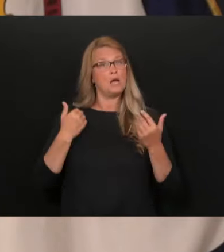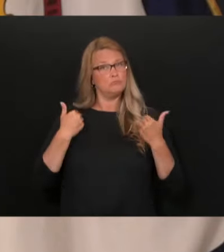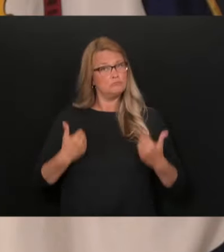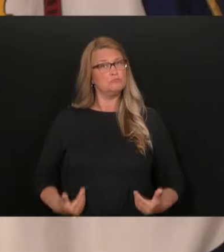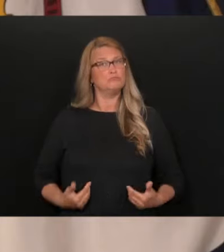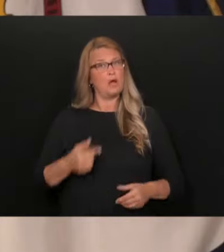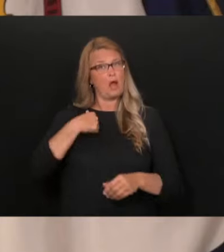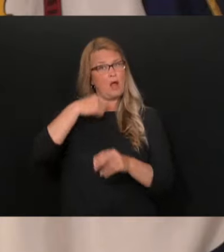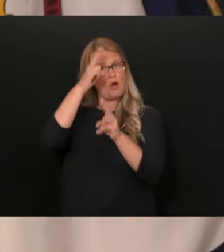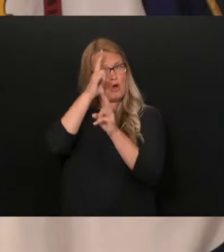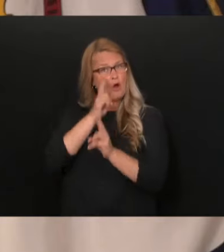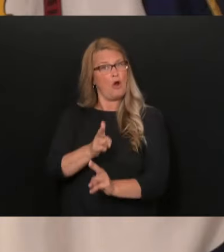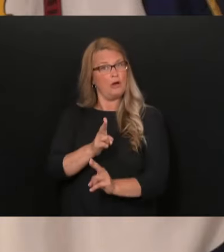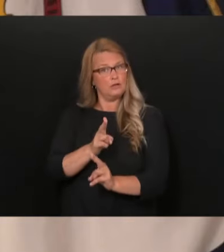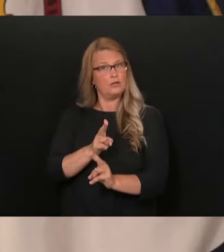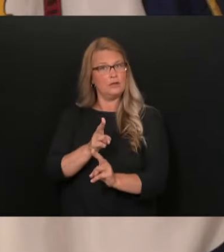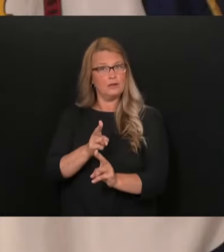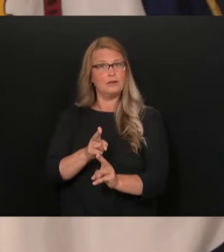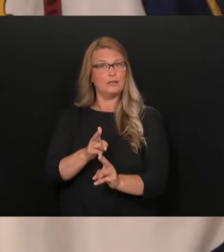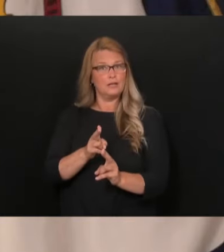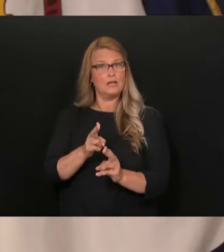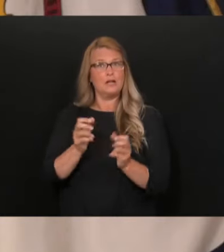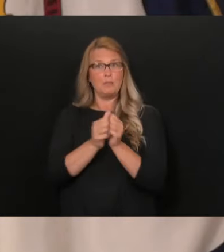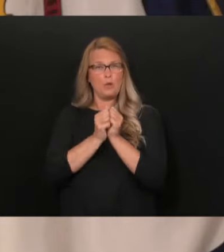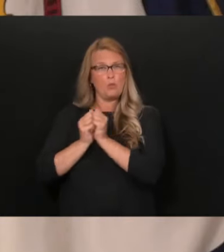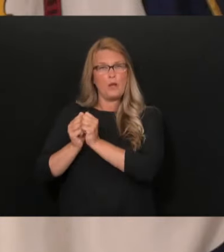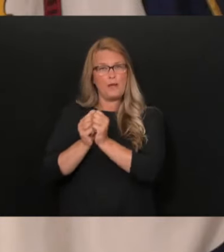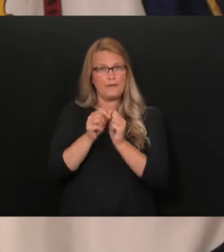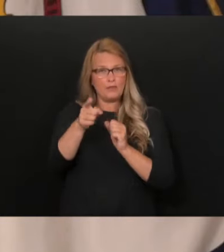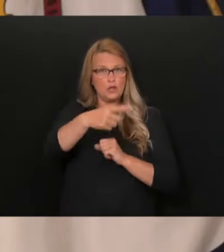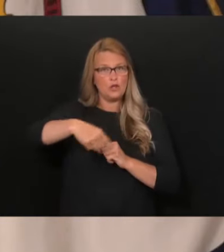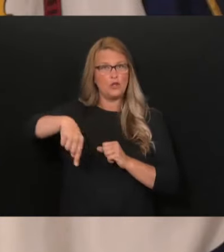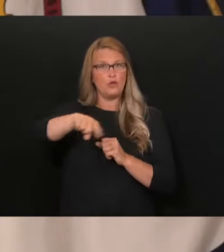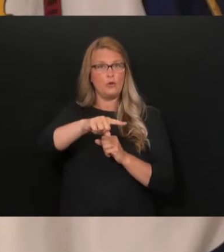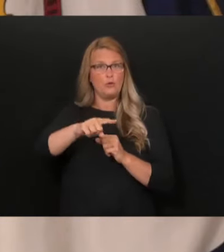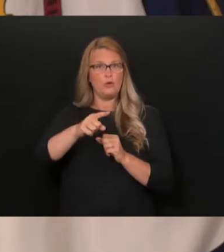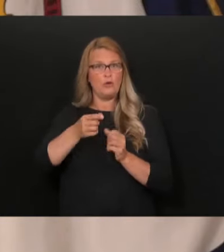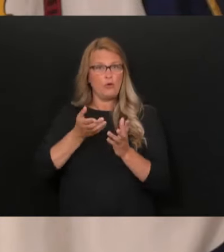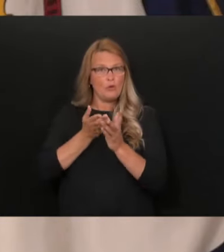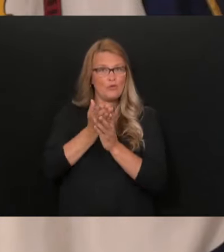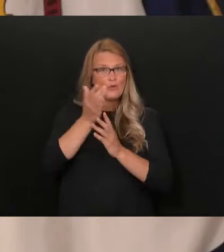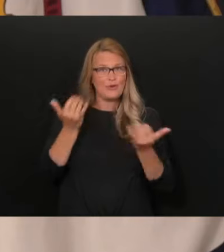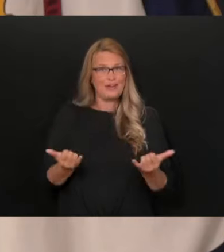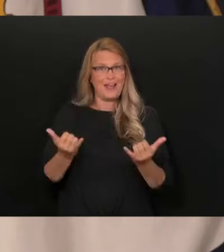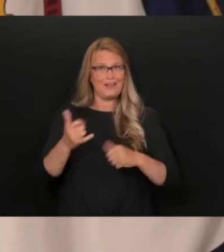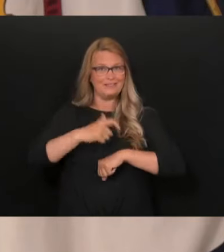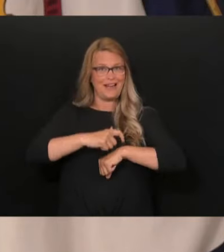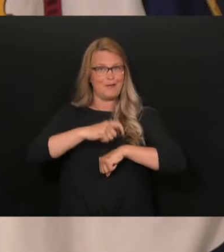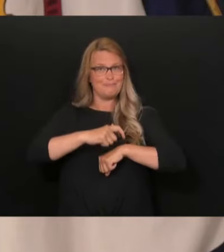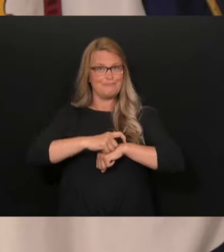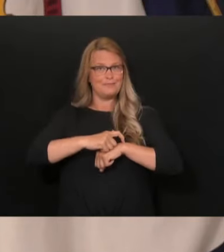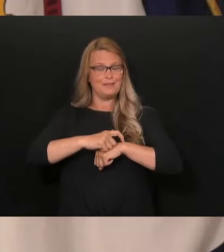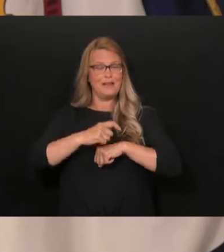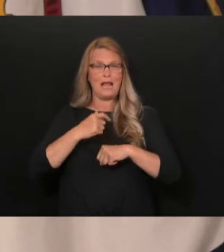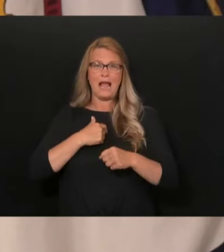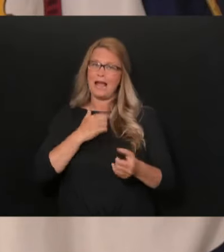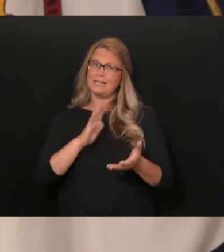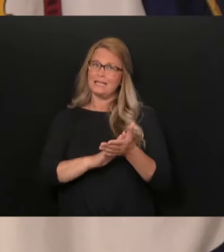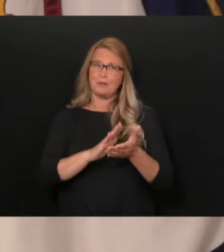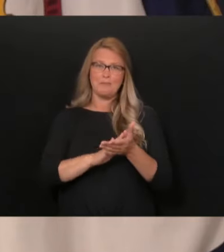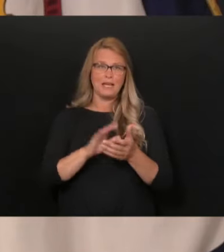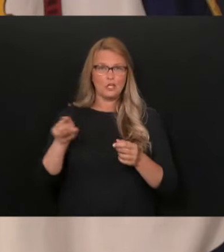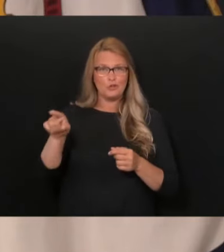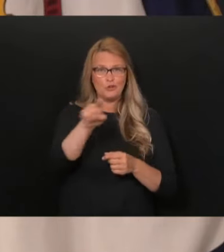with you and to try to take us through this. I again commend West Virginia in every way,